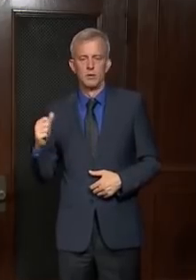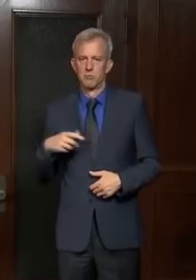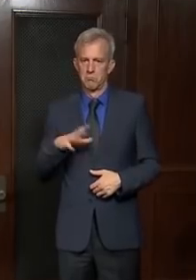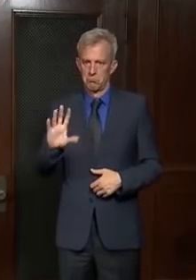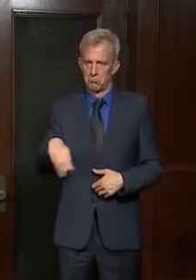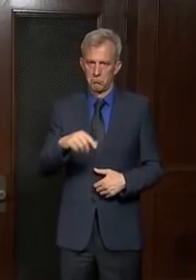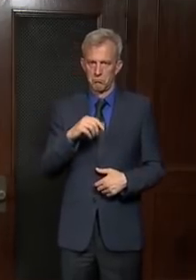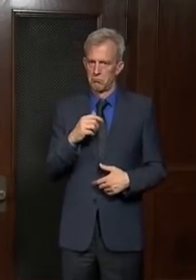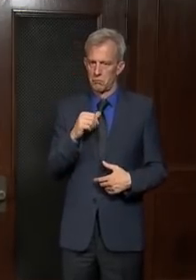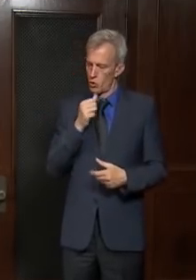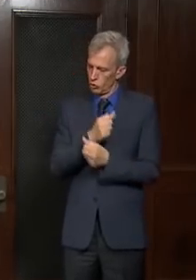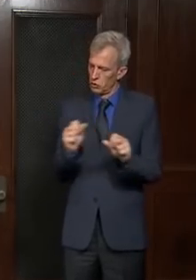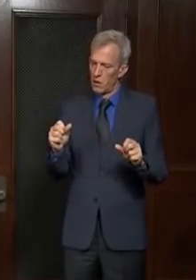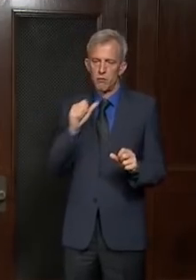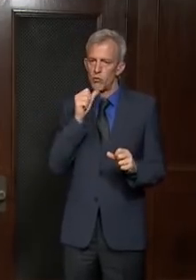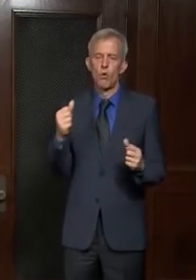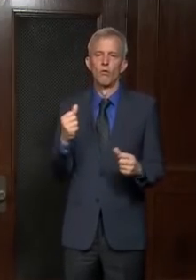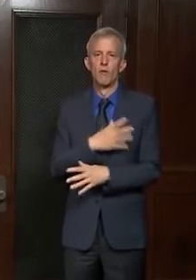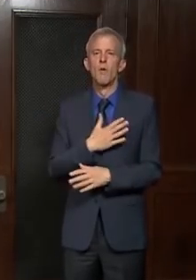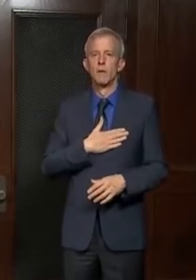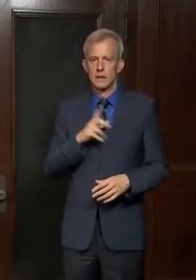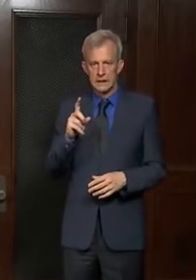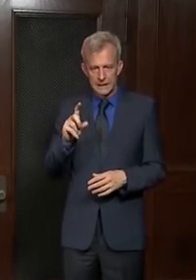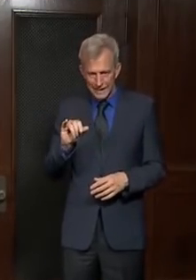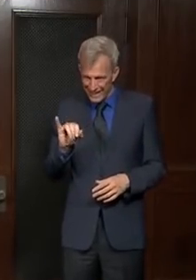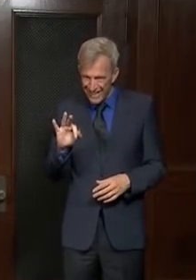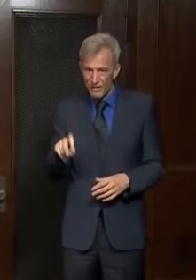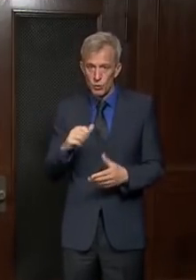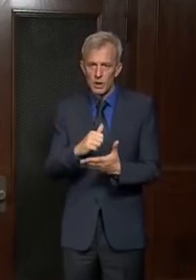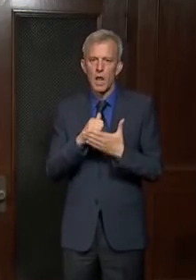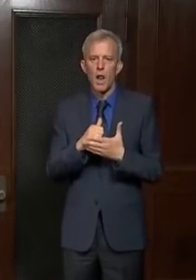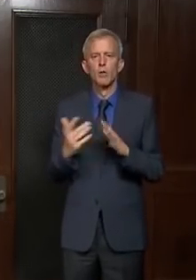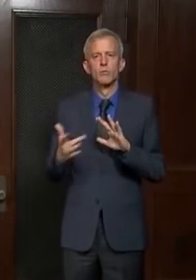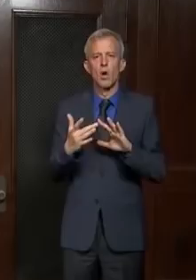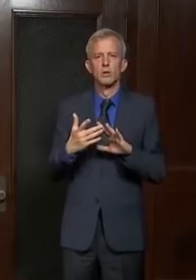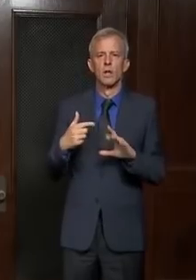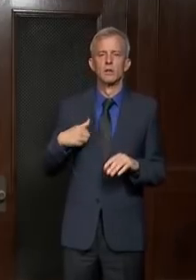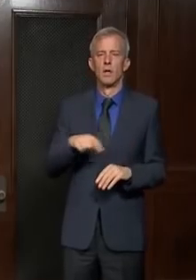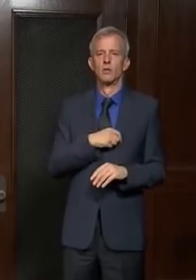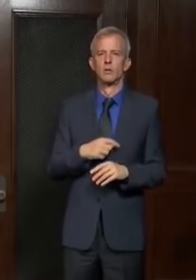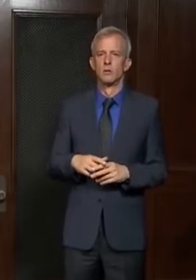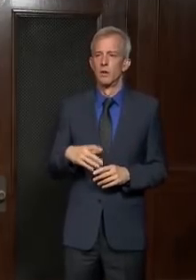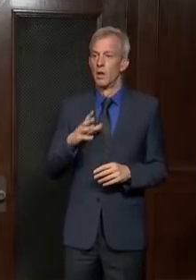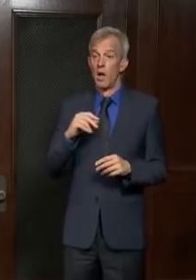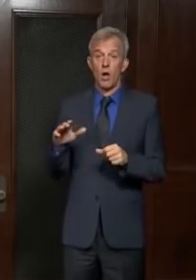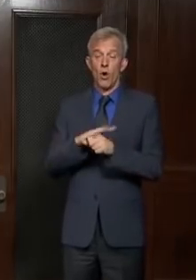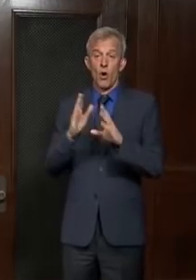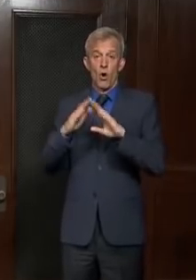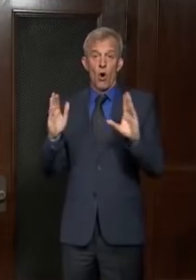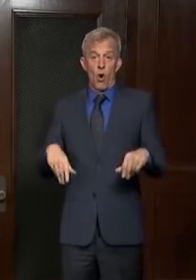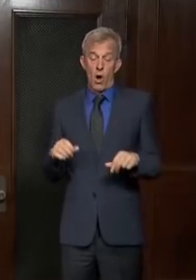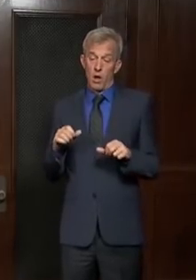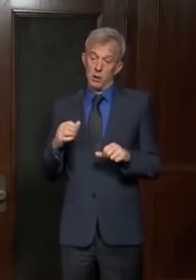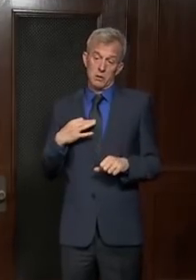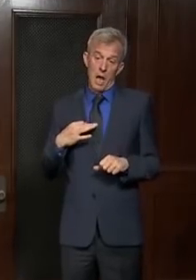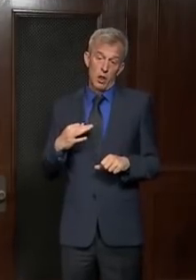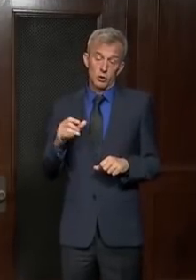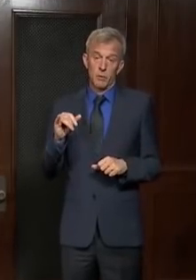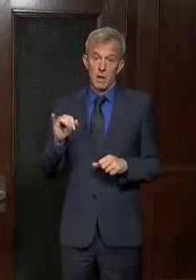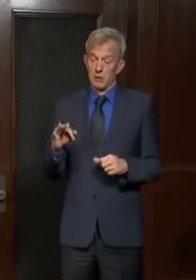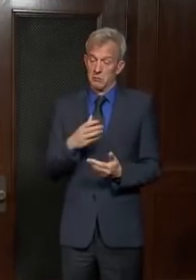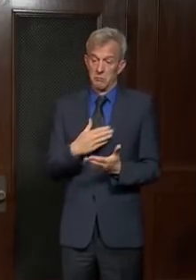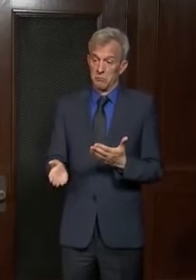don't have any fear. Please, if you need help, reach out. And households may be eligible regardless of whether workers within